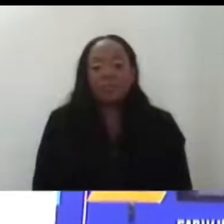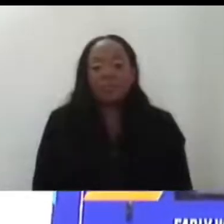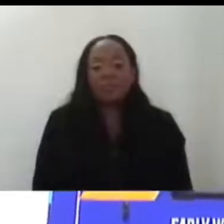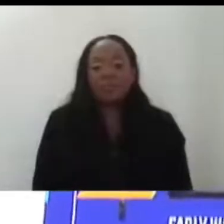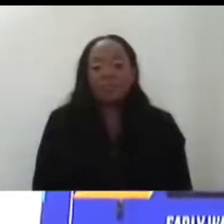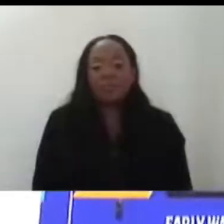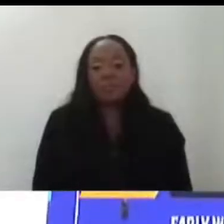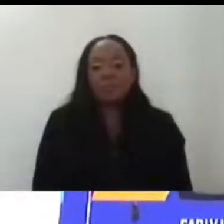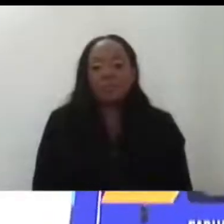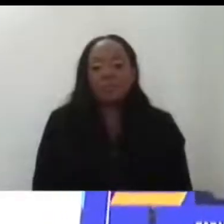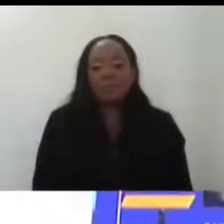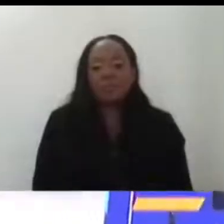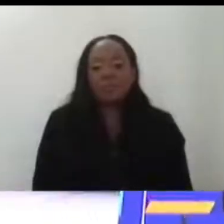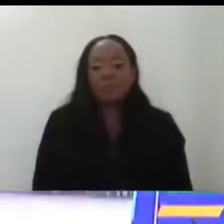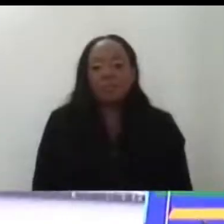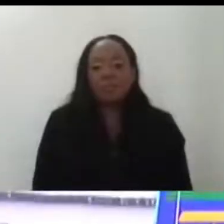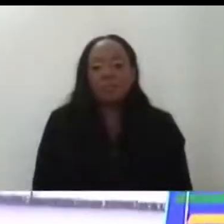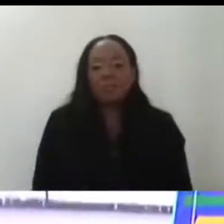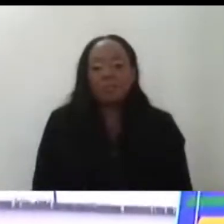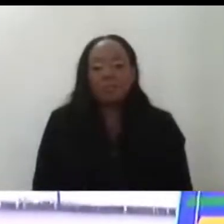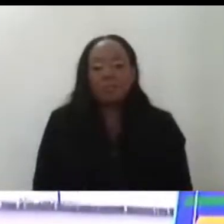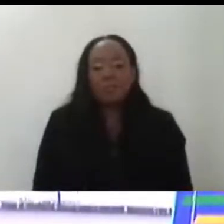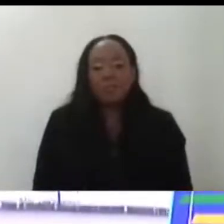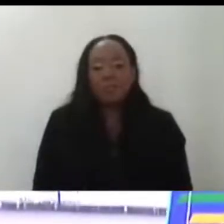Just time to leave the bus, right?